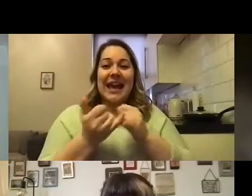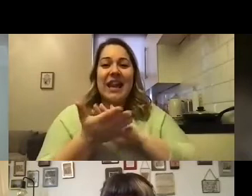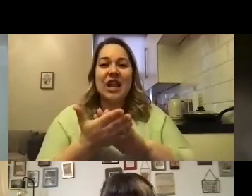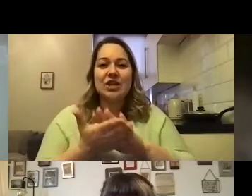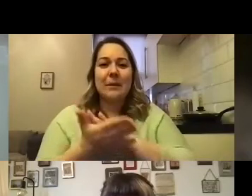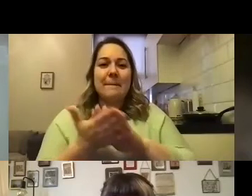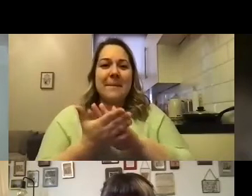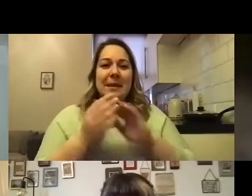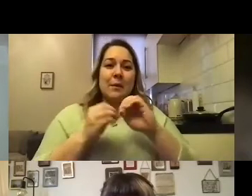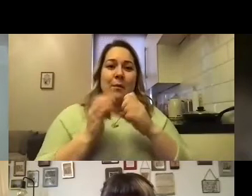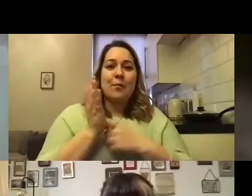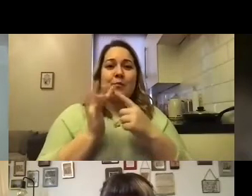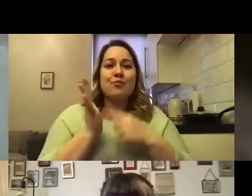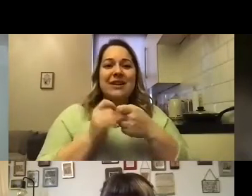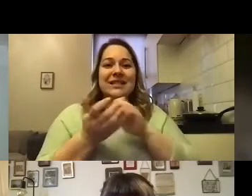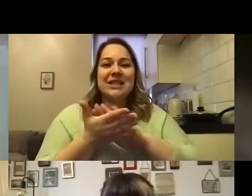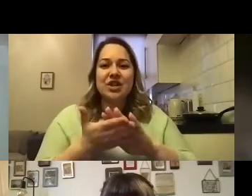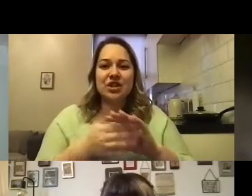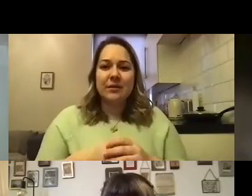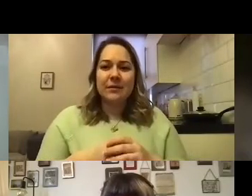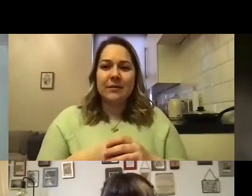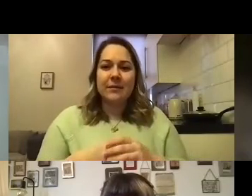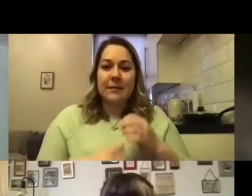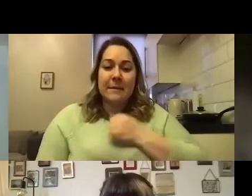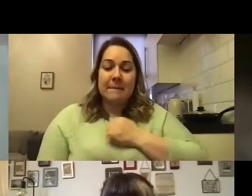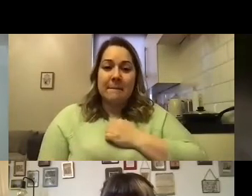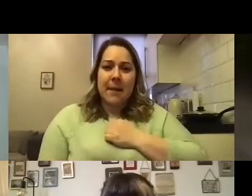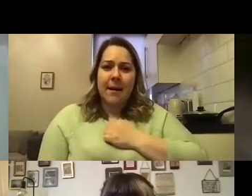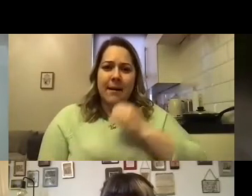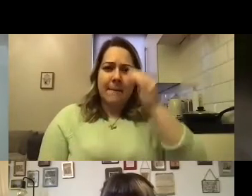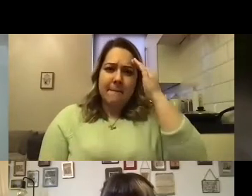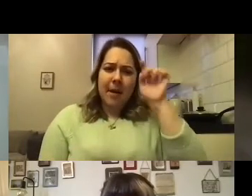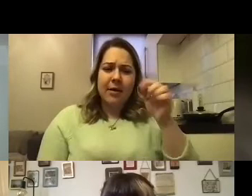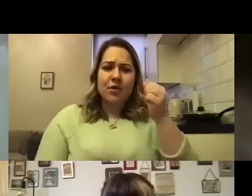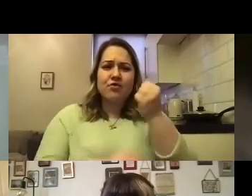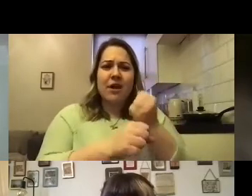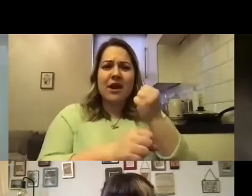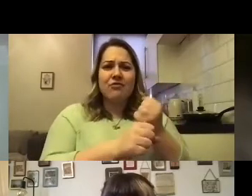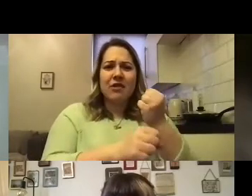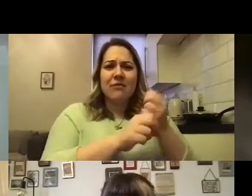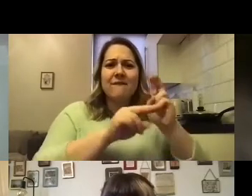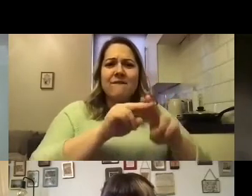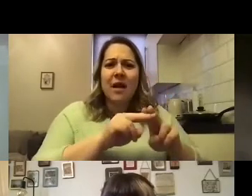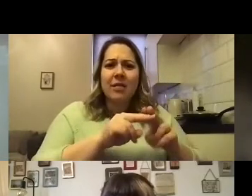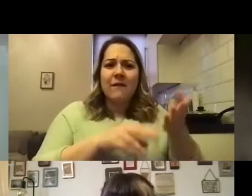On my mother's side, is a great, I think, grandfather was from Dumfries in Scotland, funny